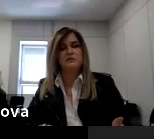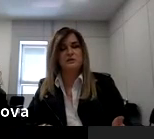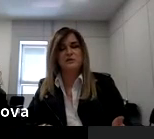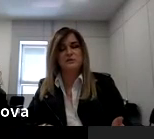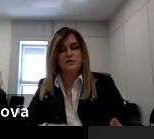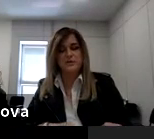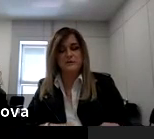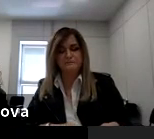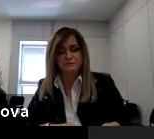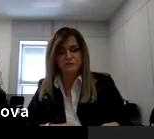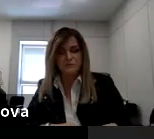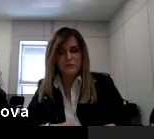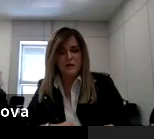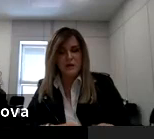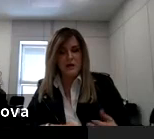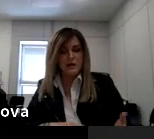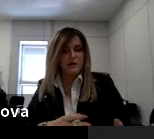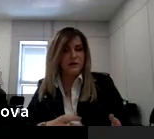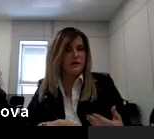of different